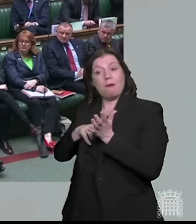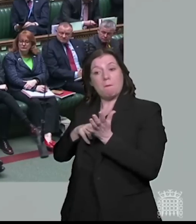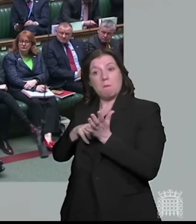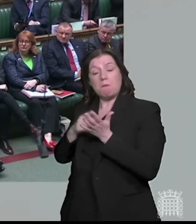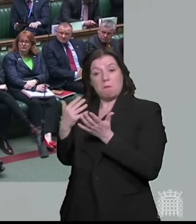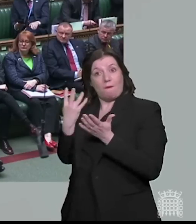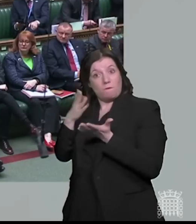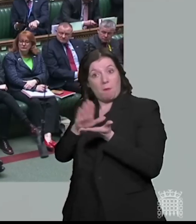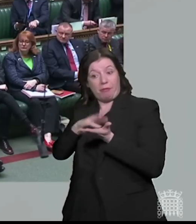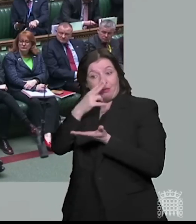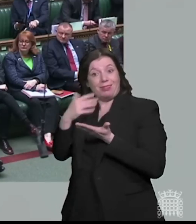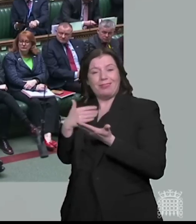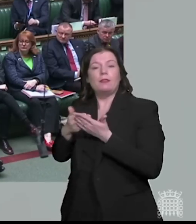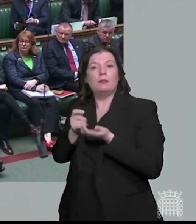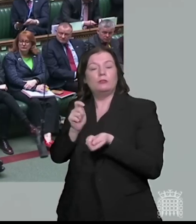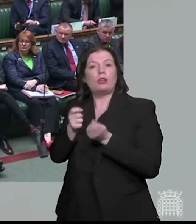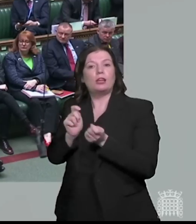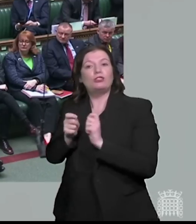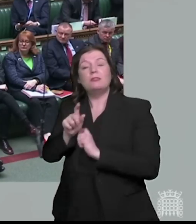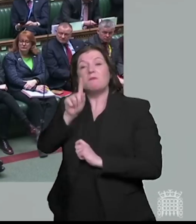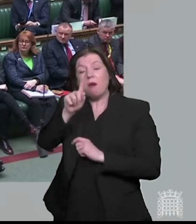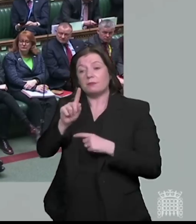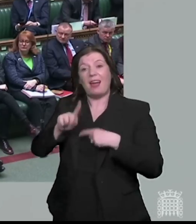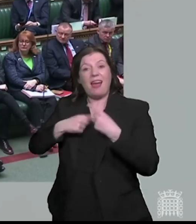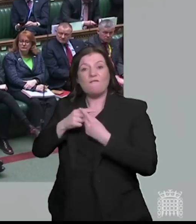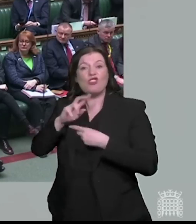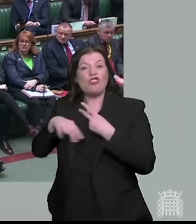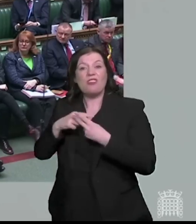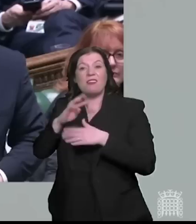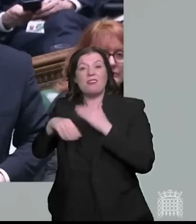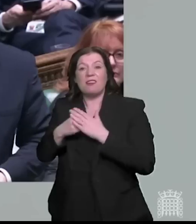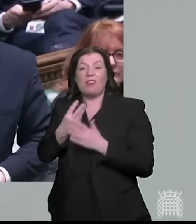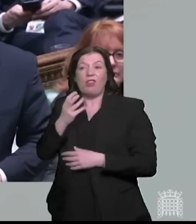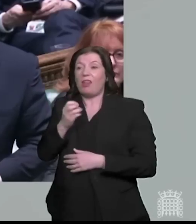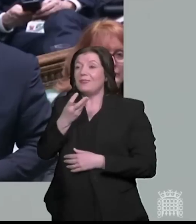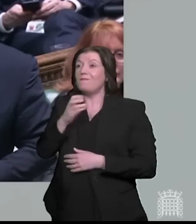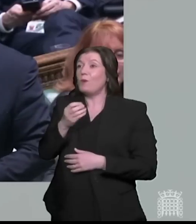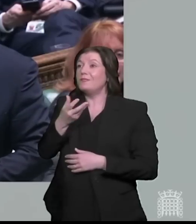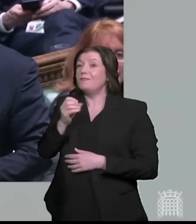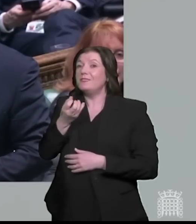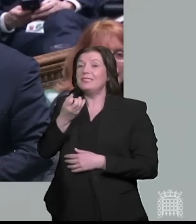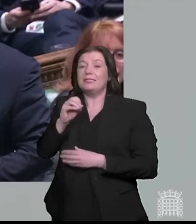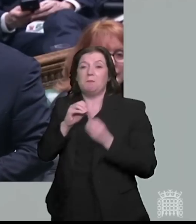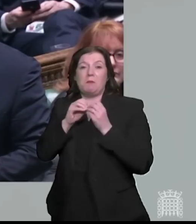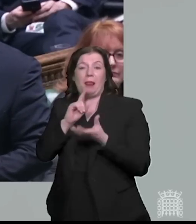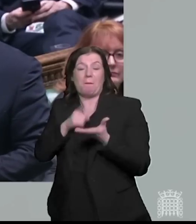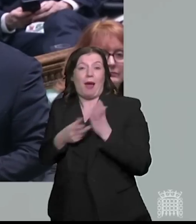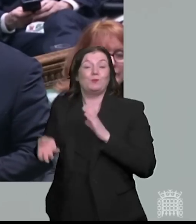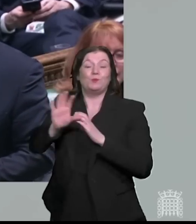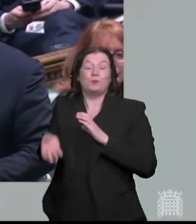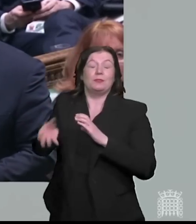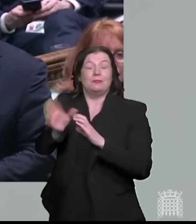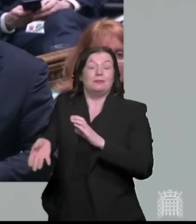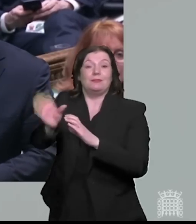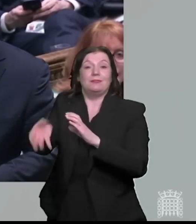ago. But year on year, the debt interest payments are 30, 40, 50, £60 billion higher than